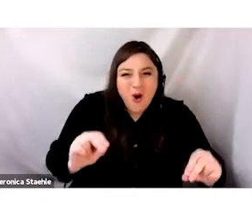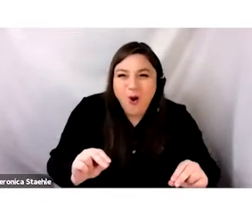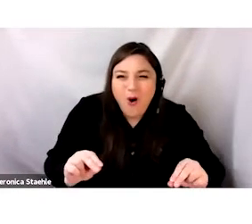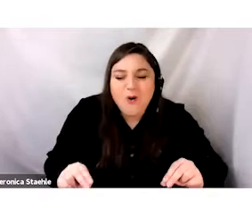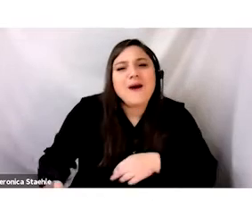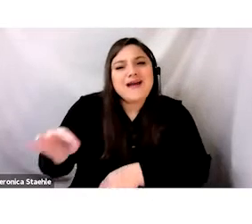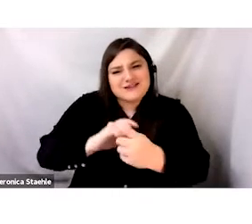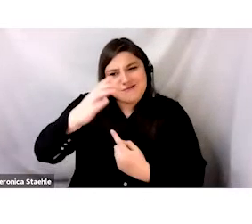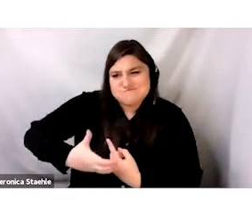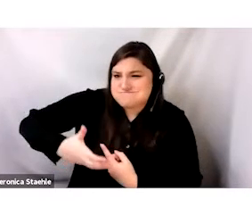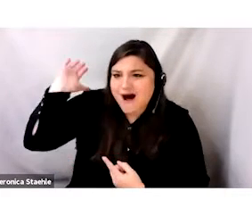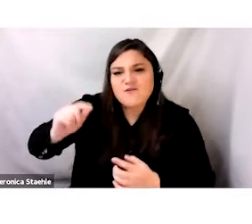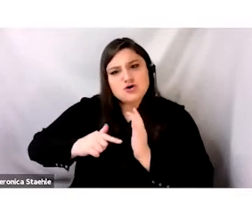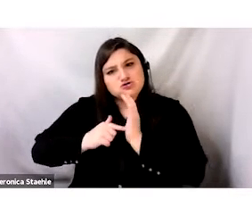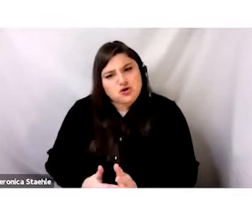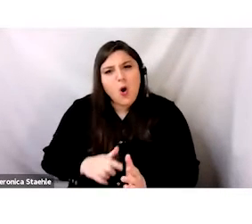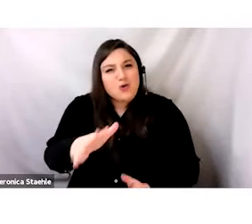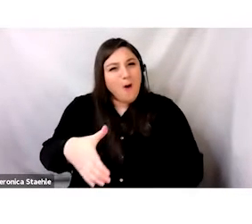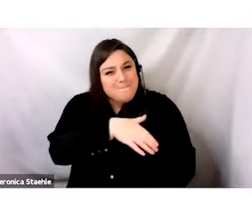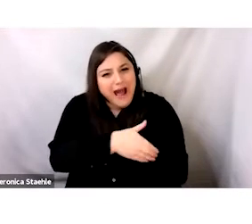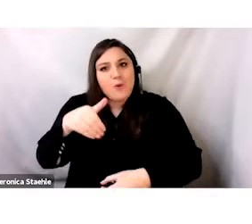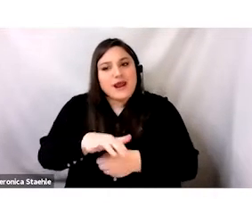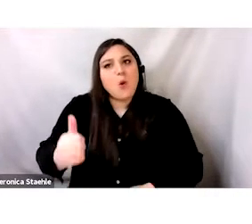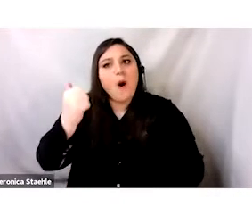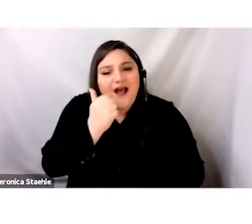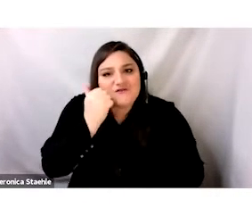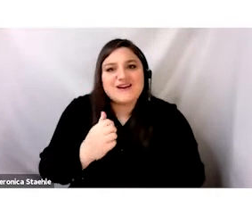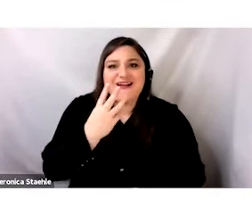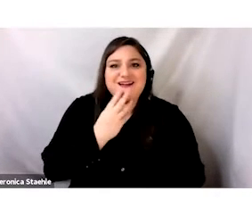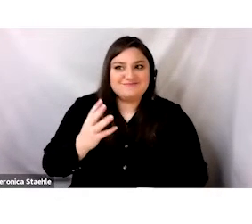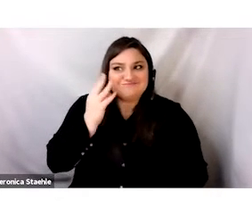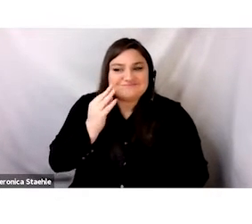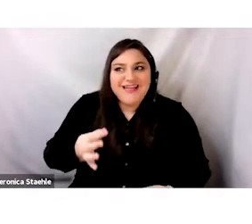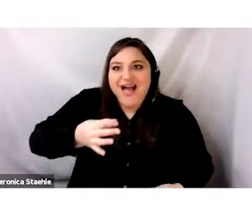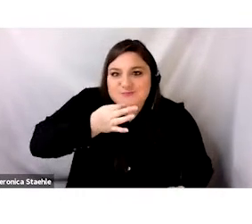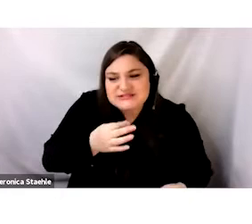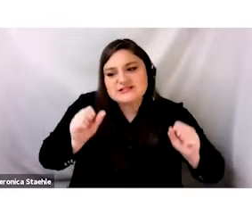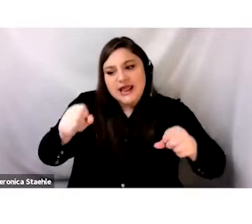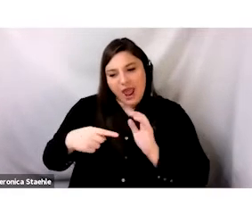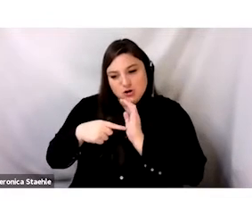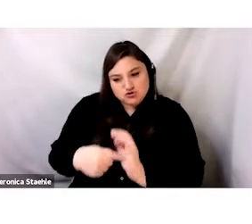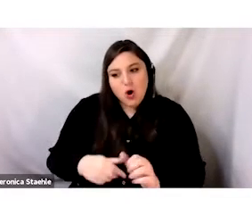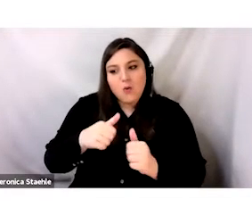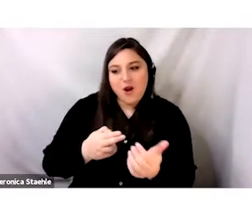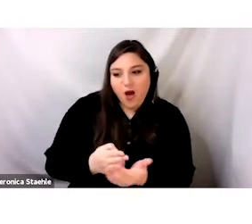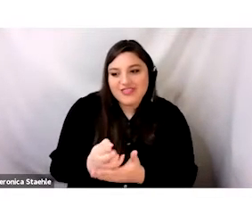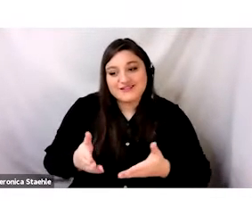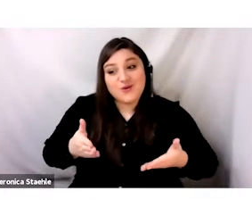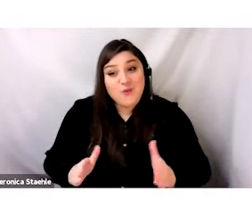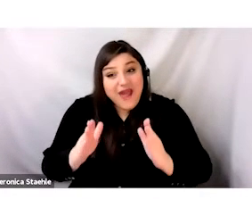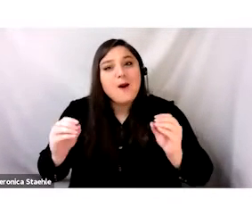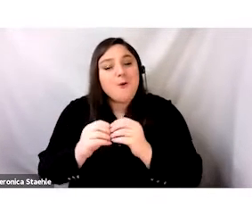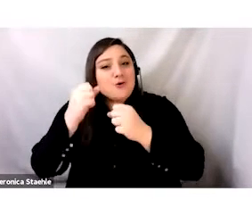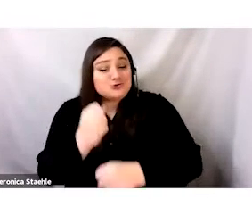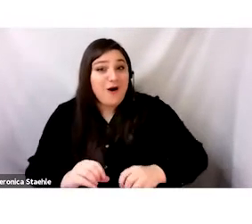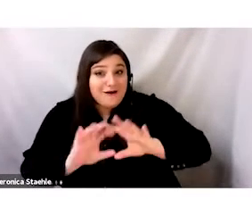with our day-to-day expertise and how that actually allows us to show up more authentically and stronger in spaces, okay?